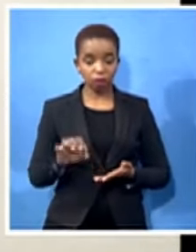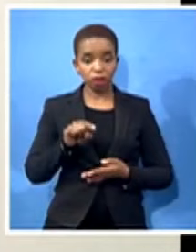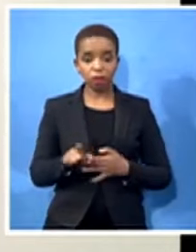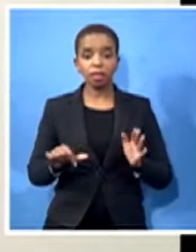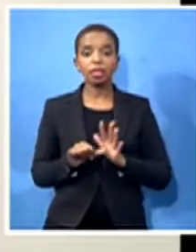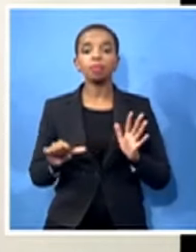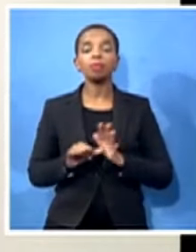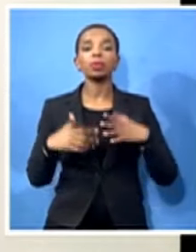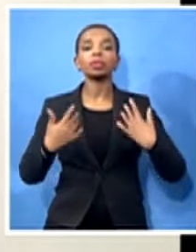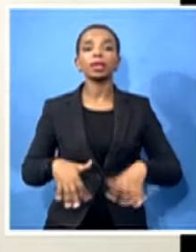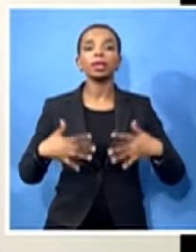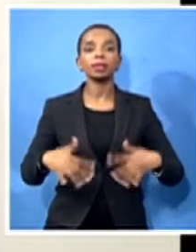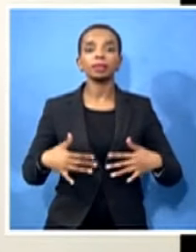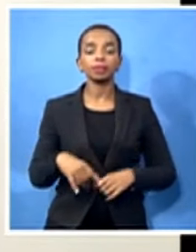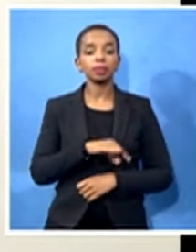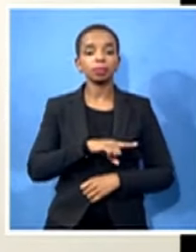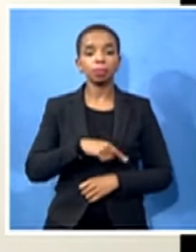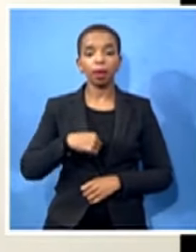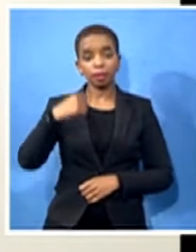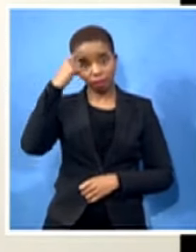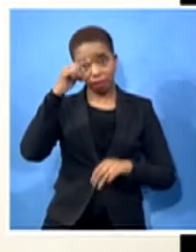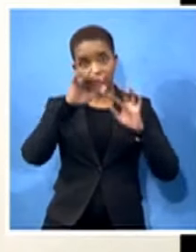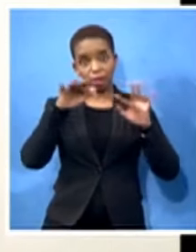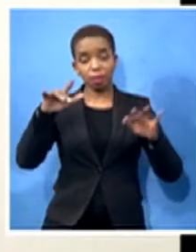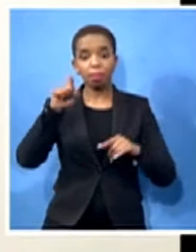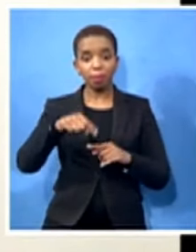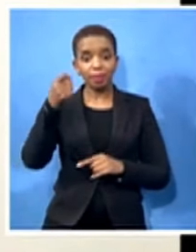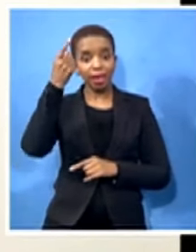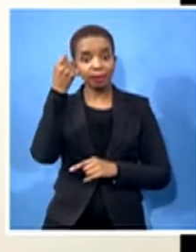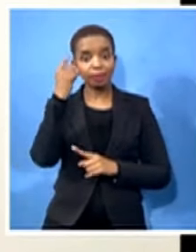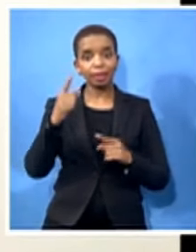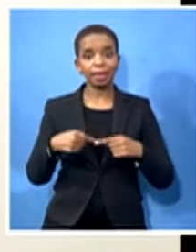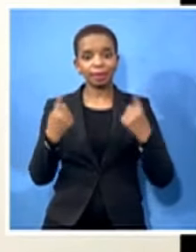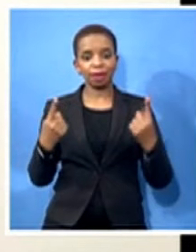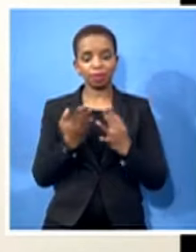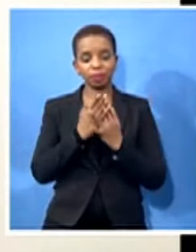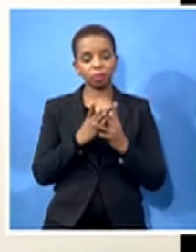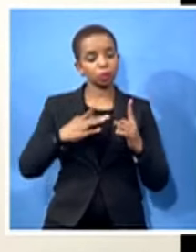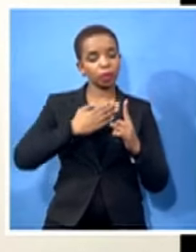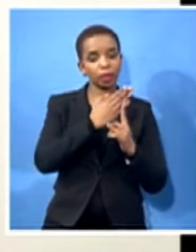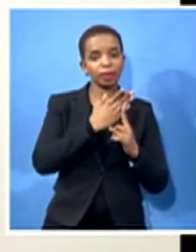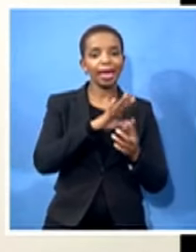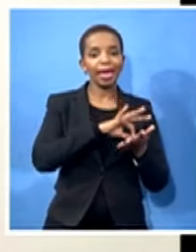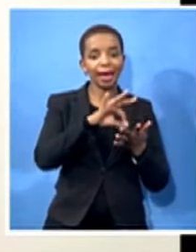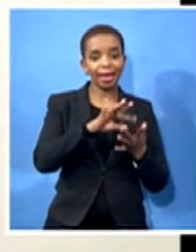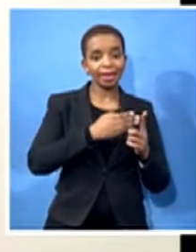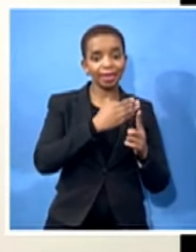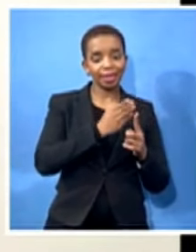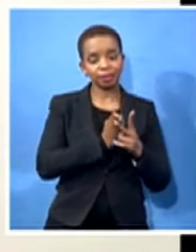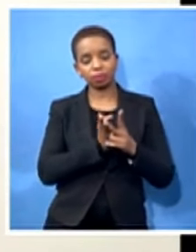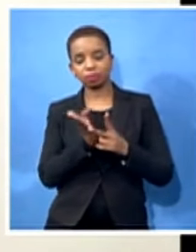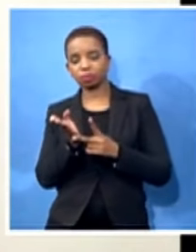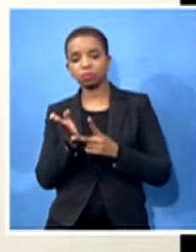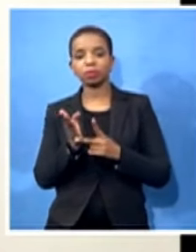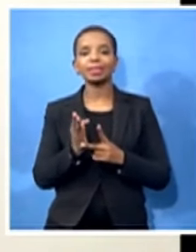the difference between cleanliness and actually hygiene, targeted home hygiene, in terms of understanding how we can